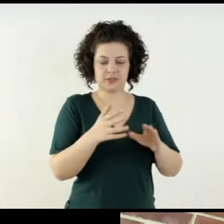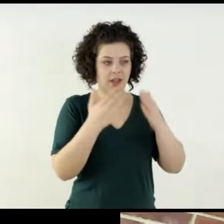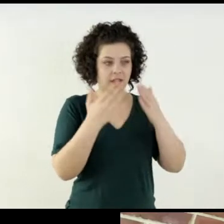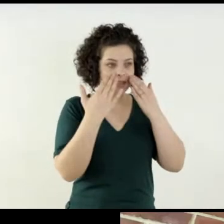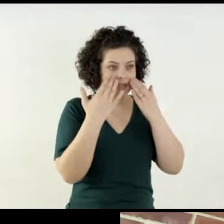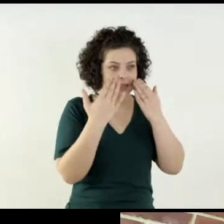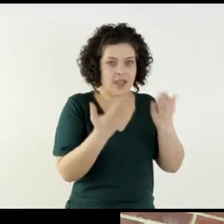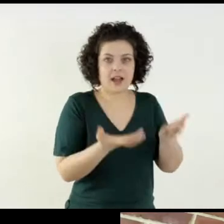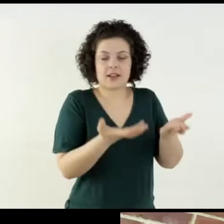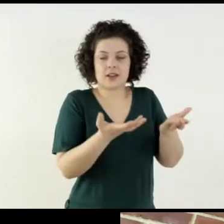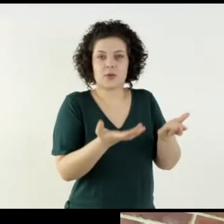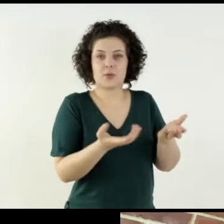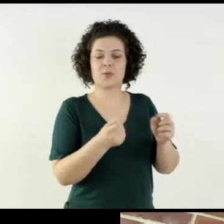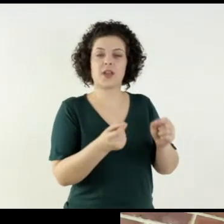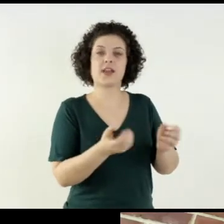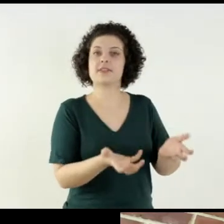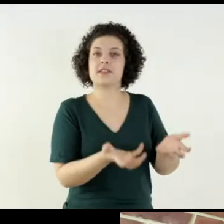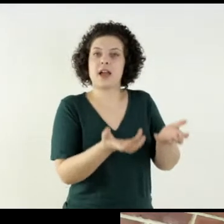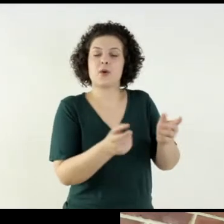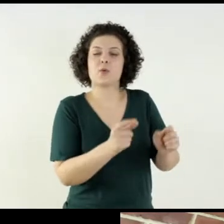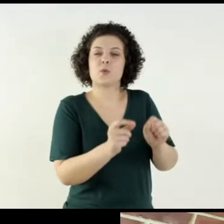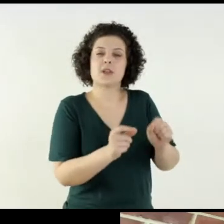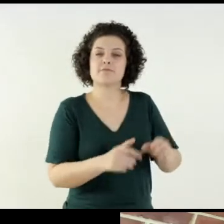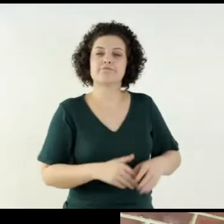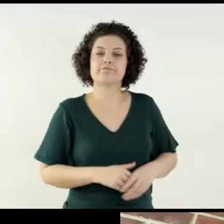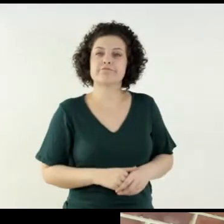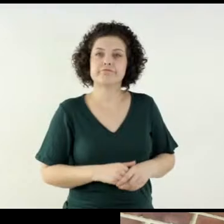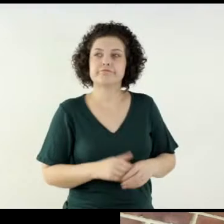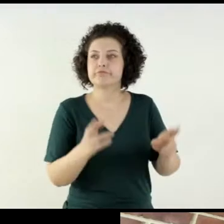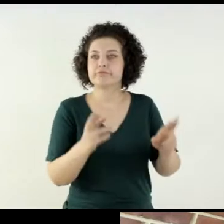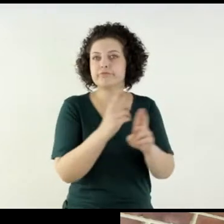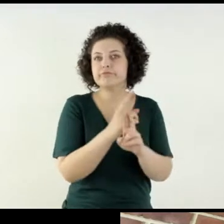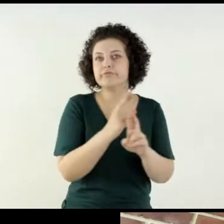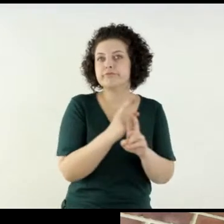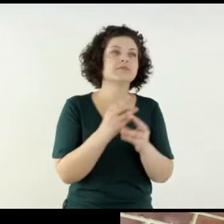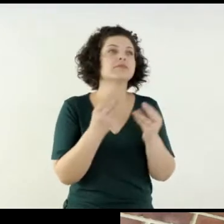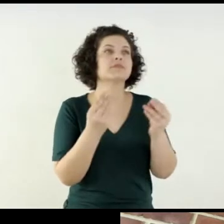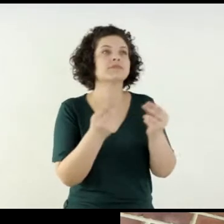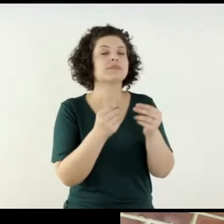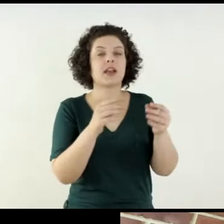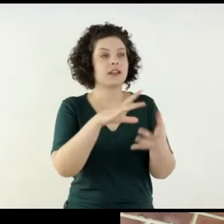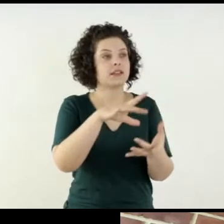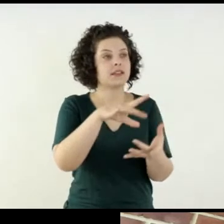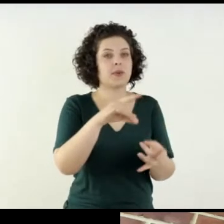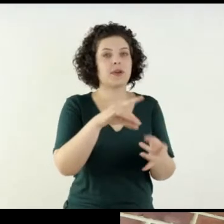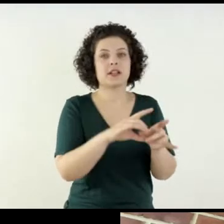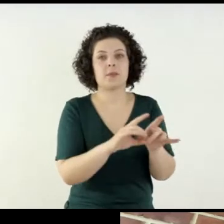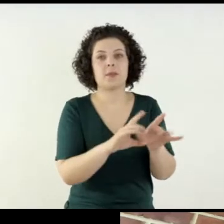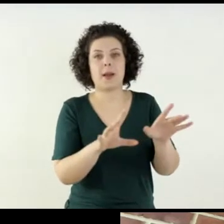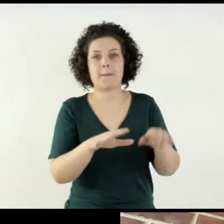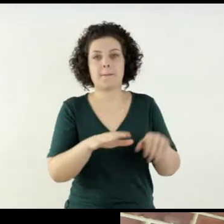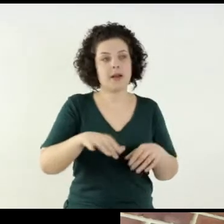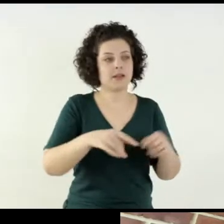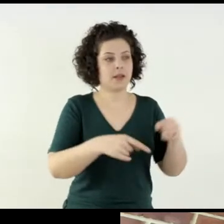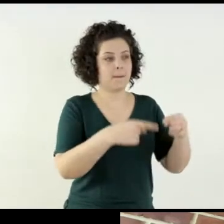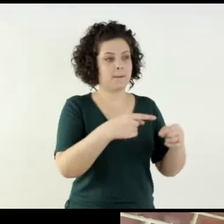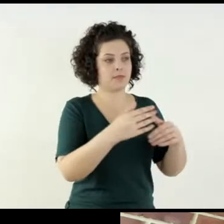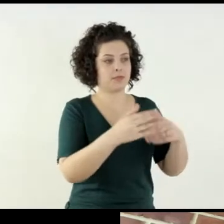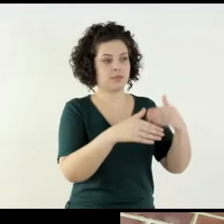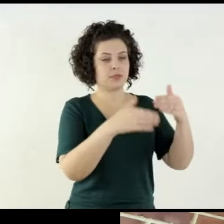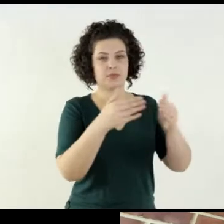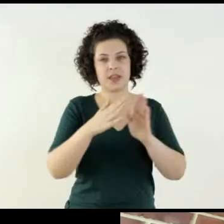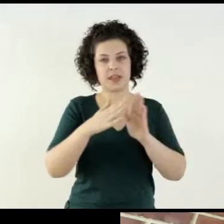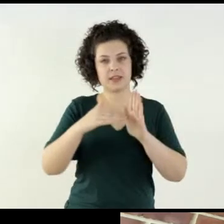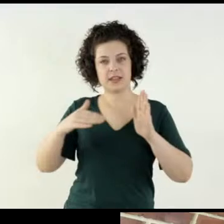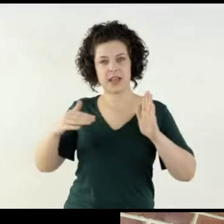or democratic rather relationship between progressive politics and progressive aesthetics. And also